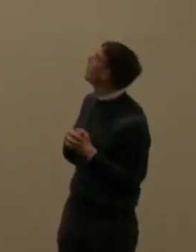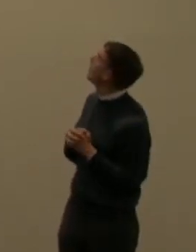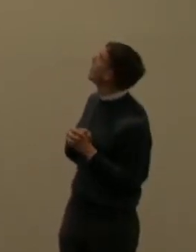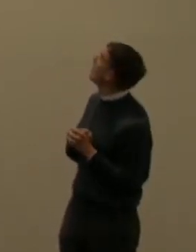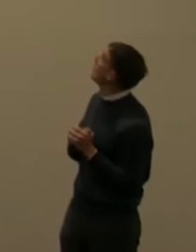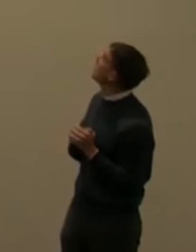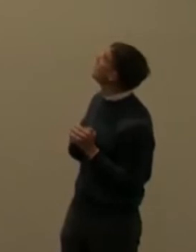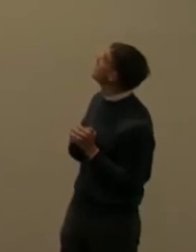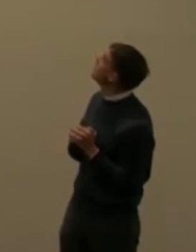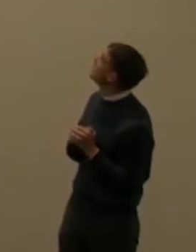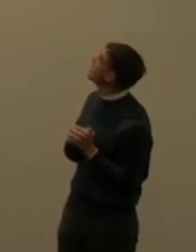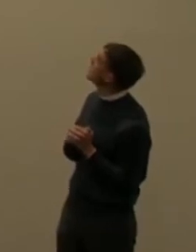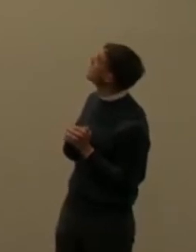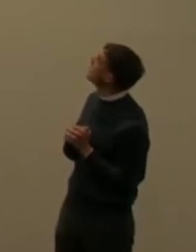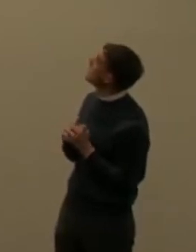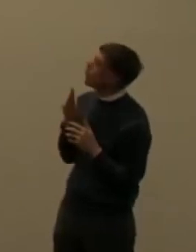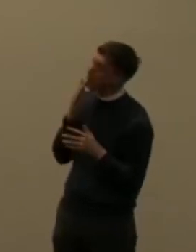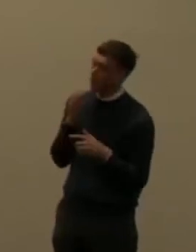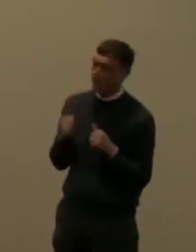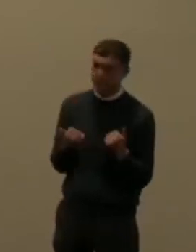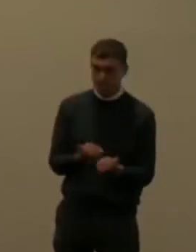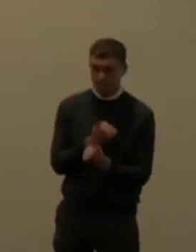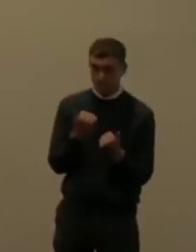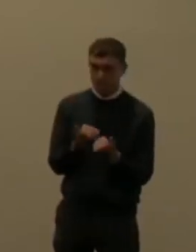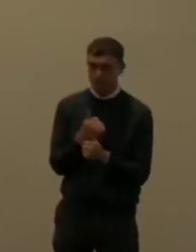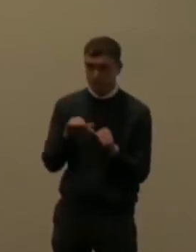GUID. Once it's done,